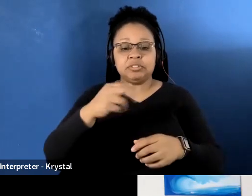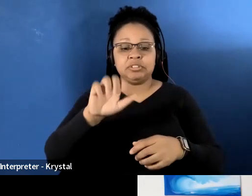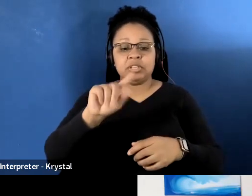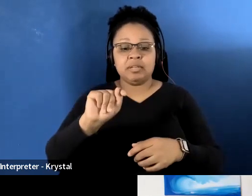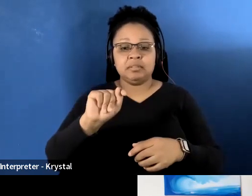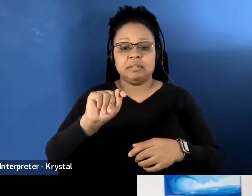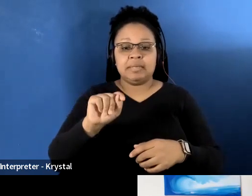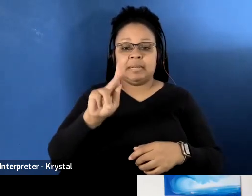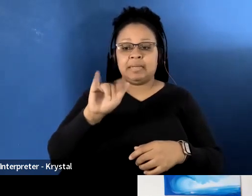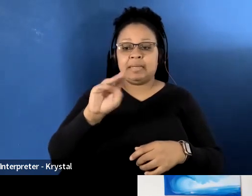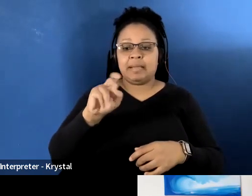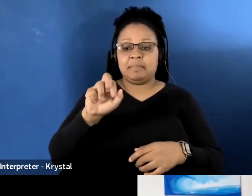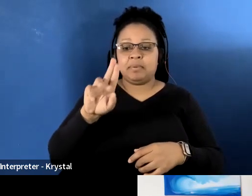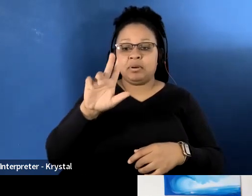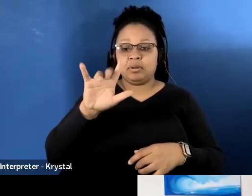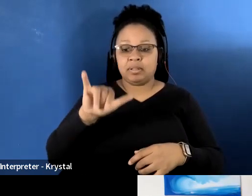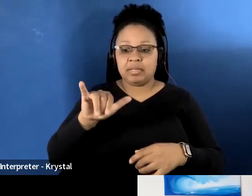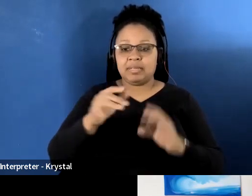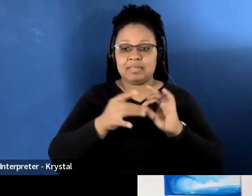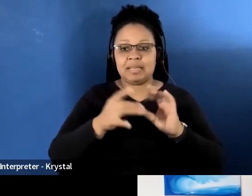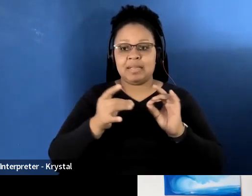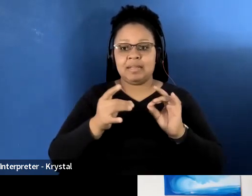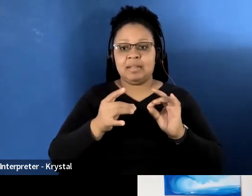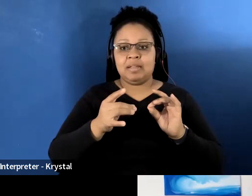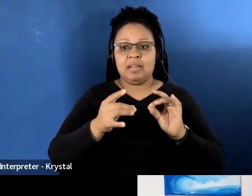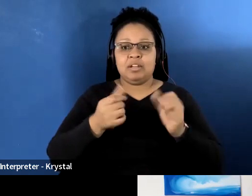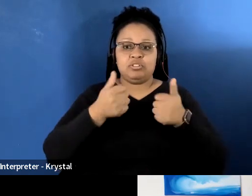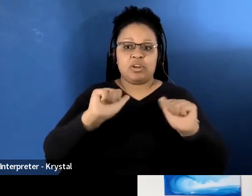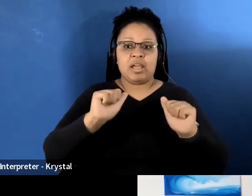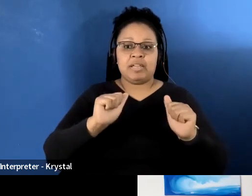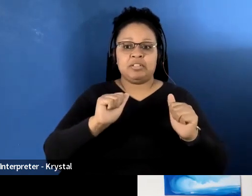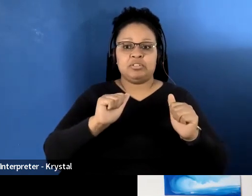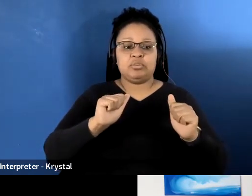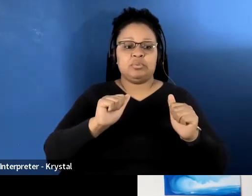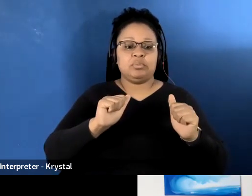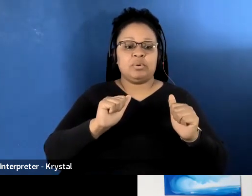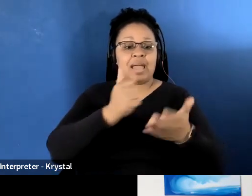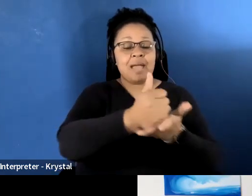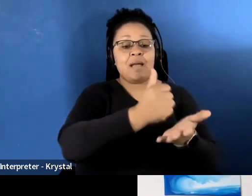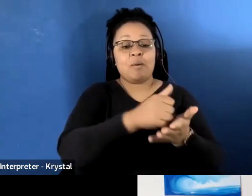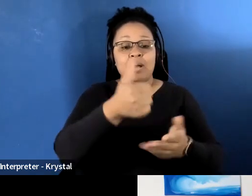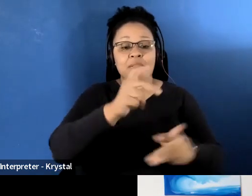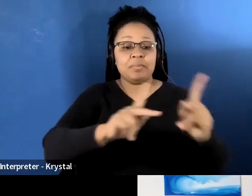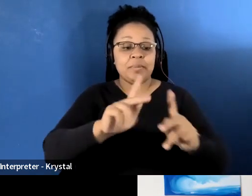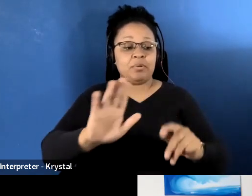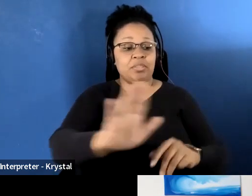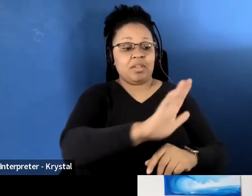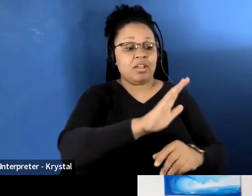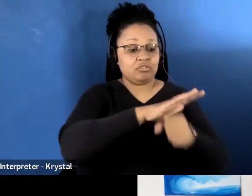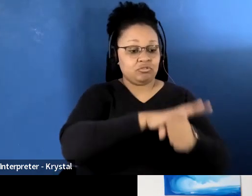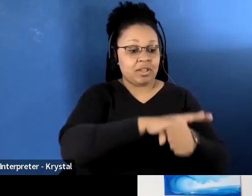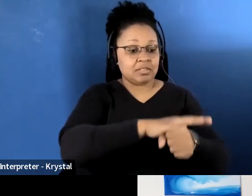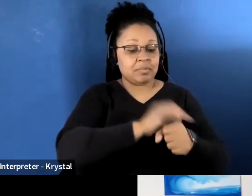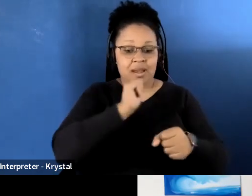Tissot said, how about trying to relieve everyone else's stress and maybe not truly taking care of your own stress